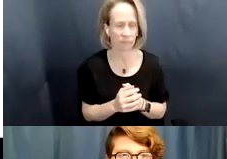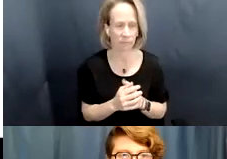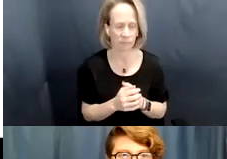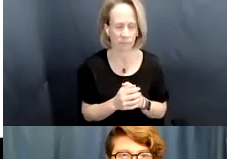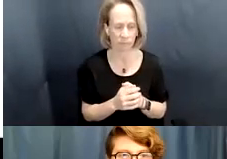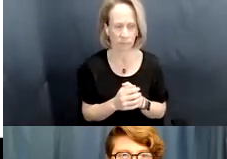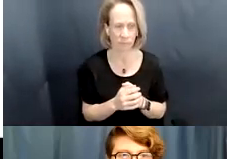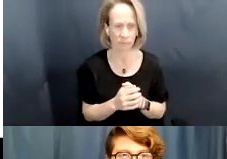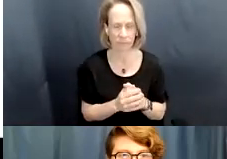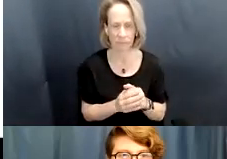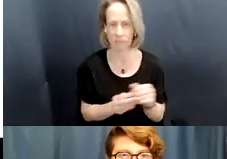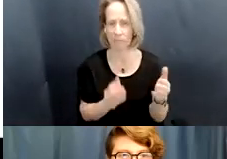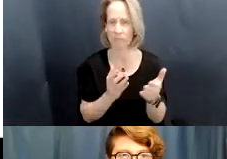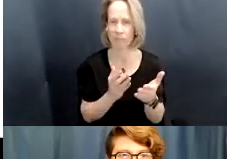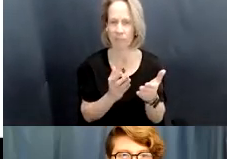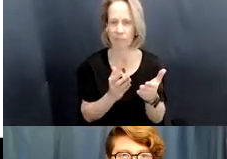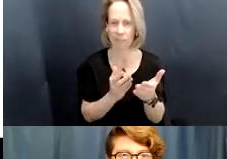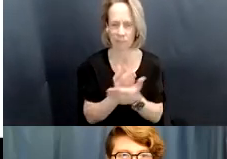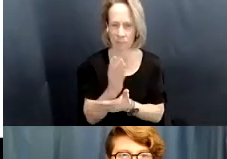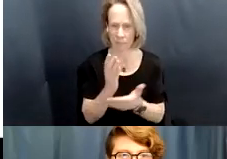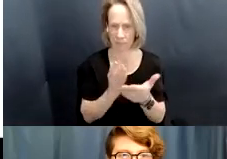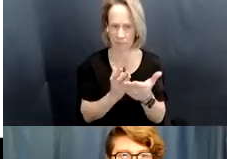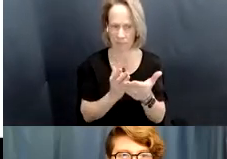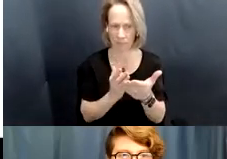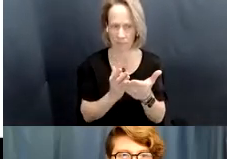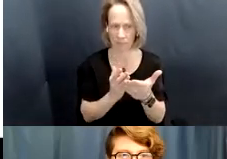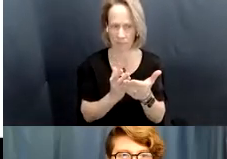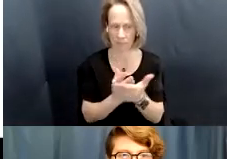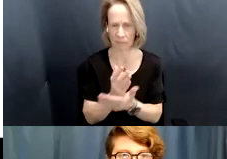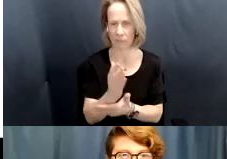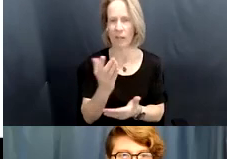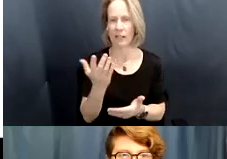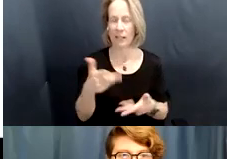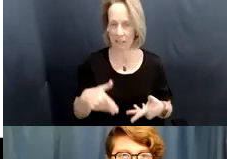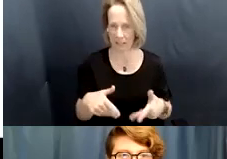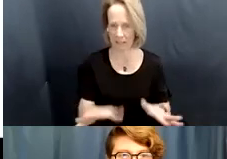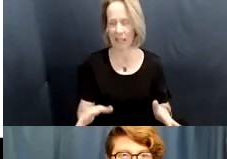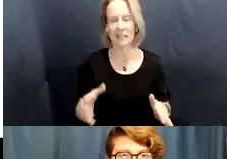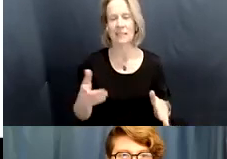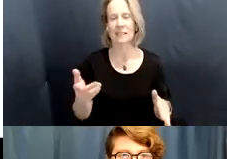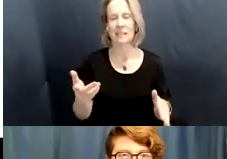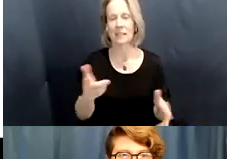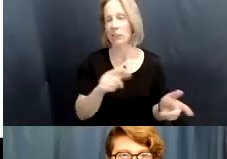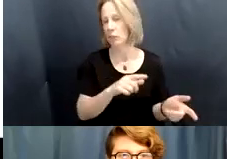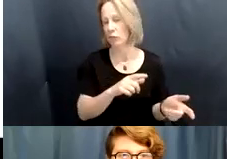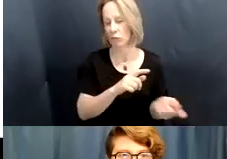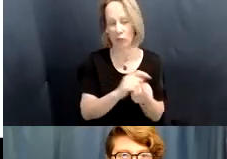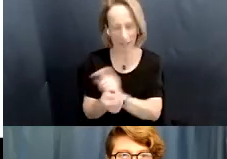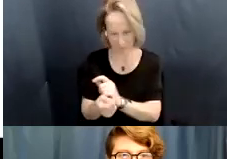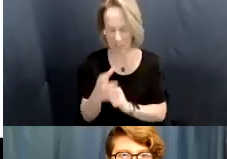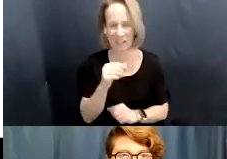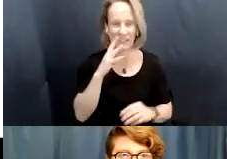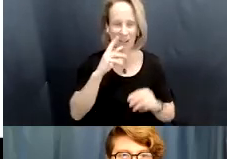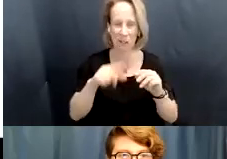All right, let's switch course and talk about overcoming that feeling of being zoomed out, that